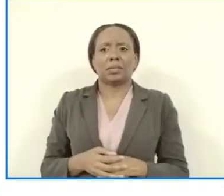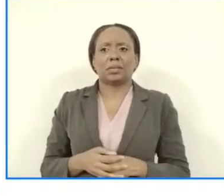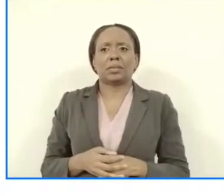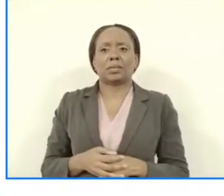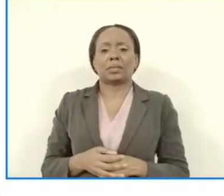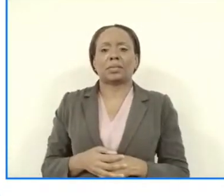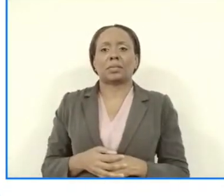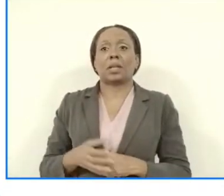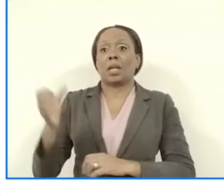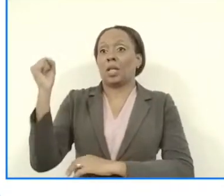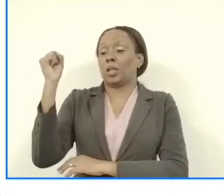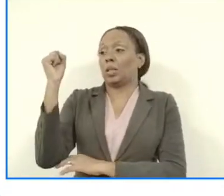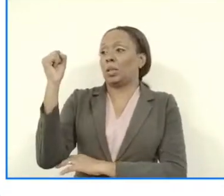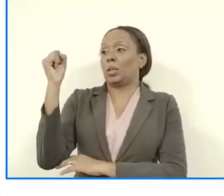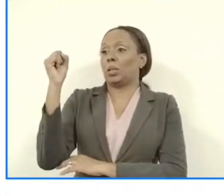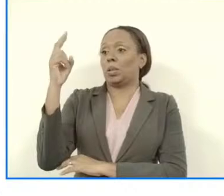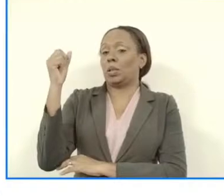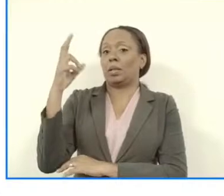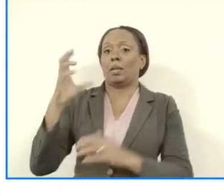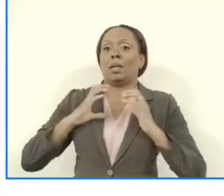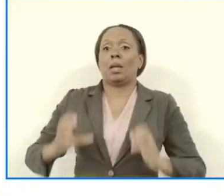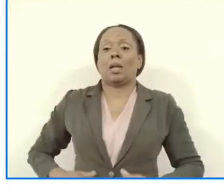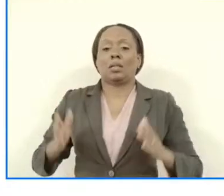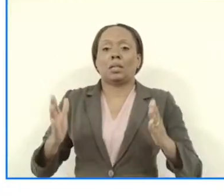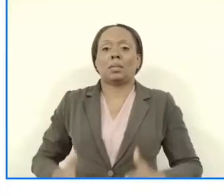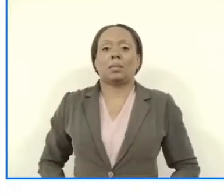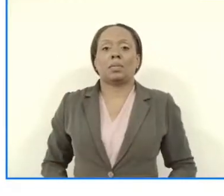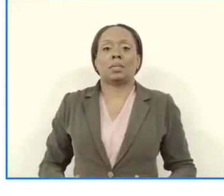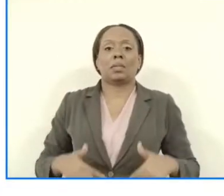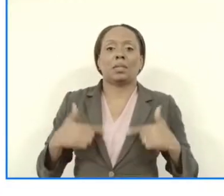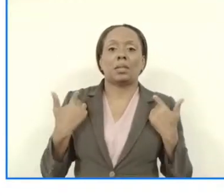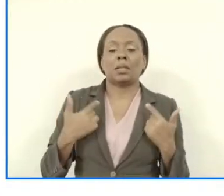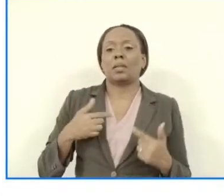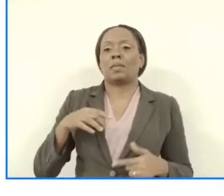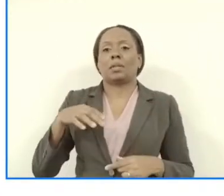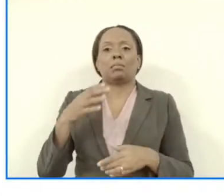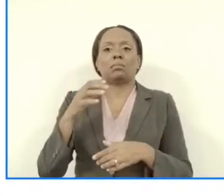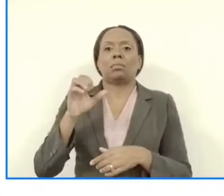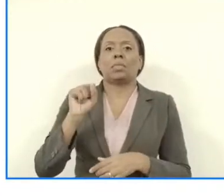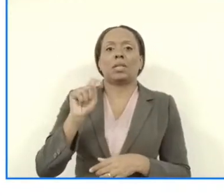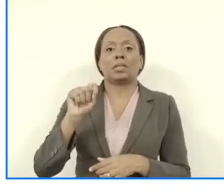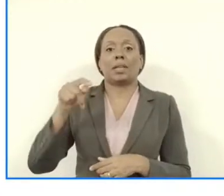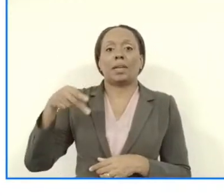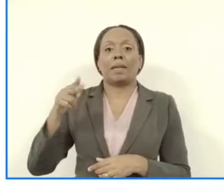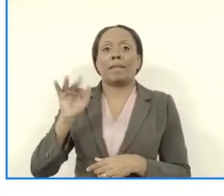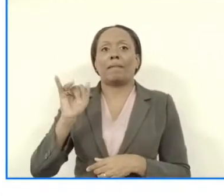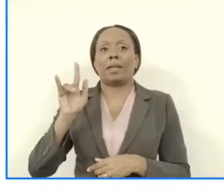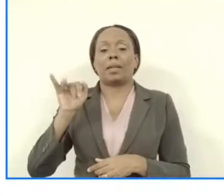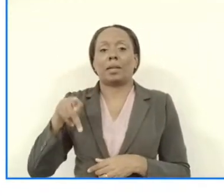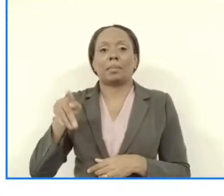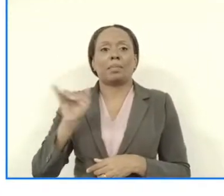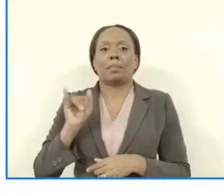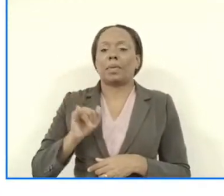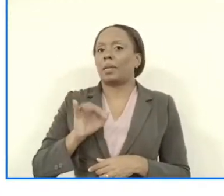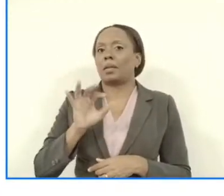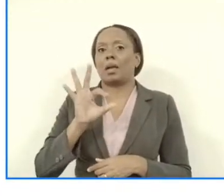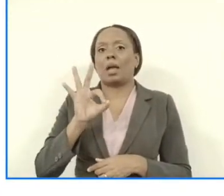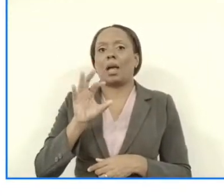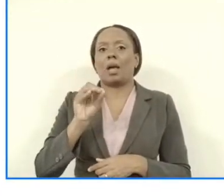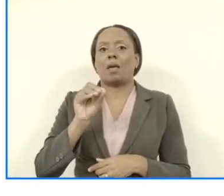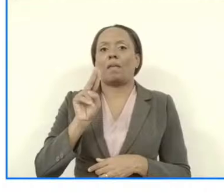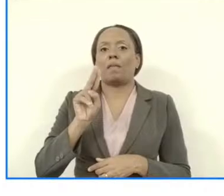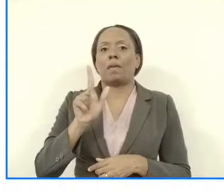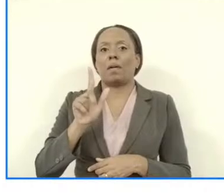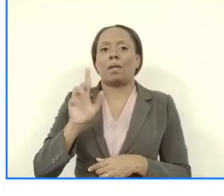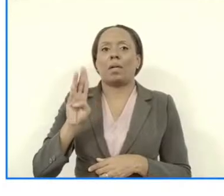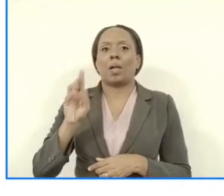as of 12 noon, customers in Church Village, Moncrief, Foul Bay, Ocean City, parts of Ocean City, Lothers